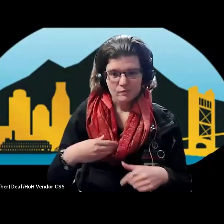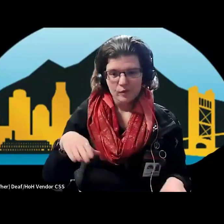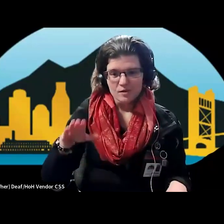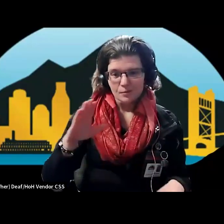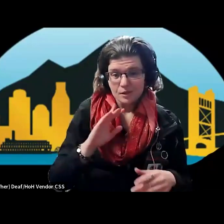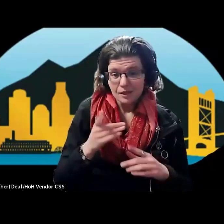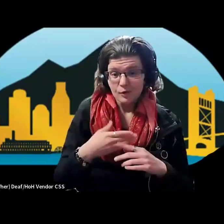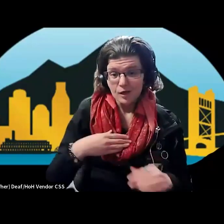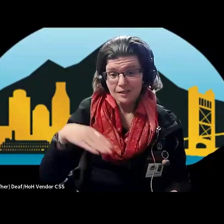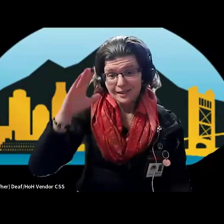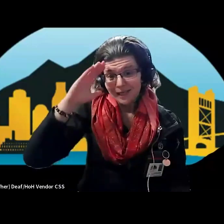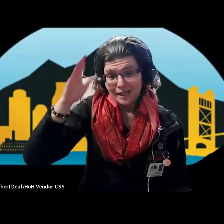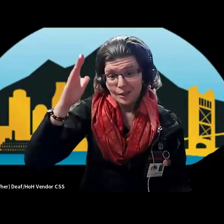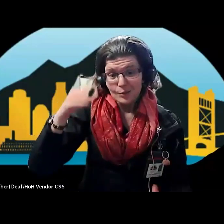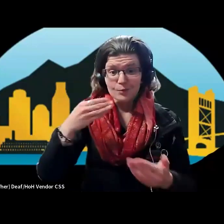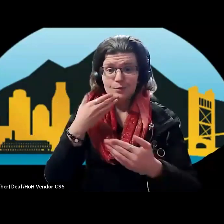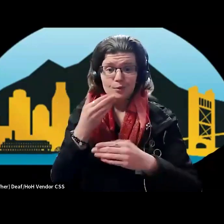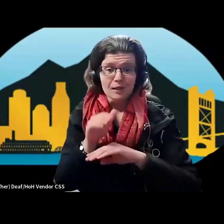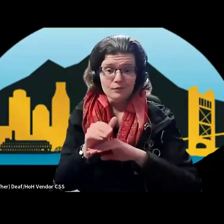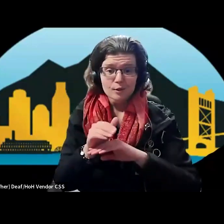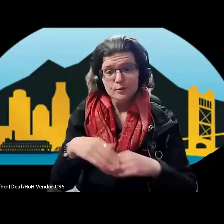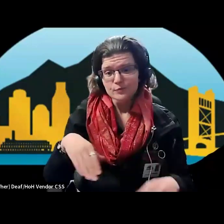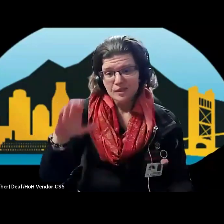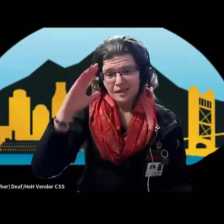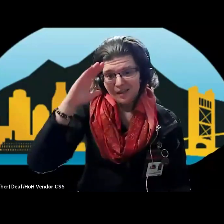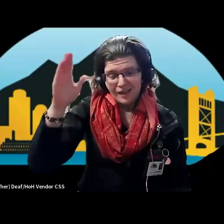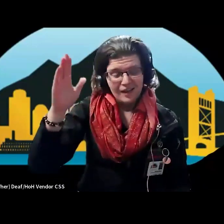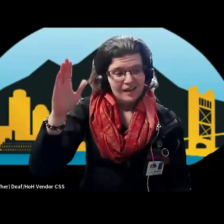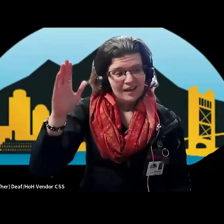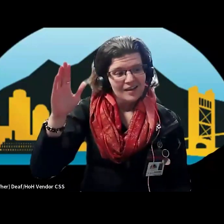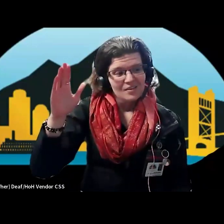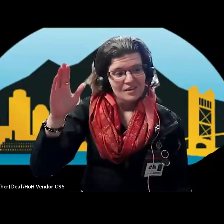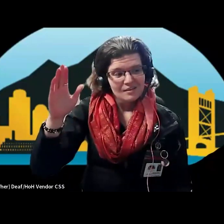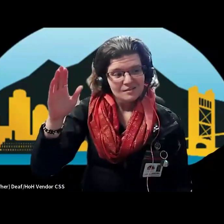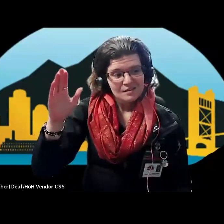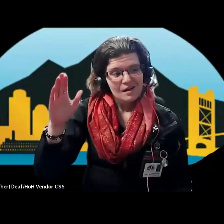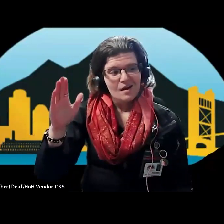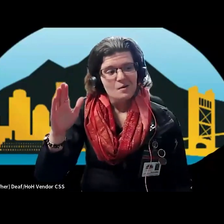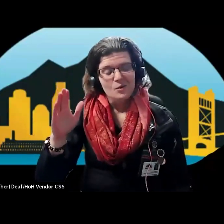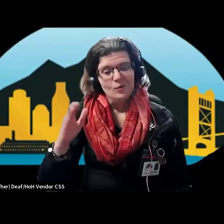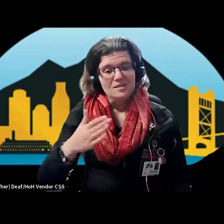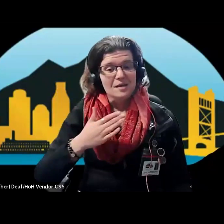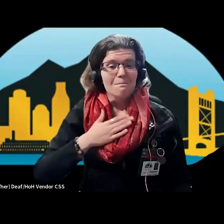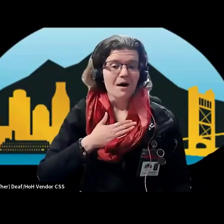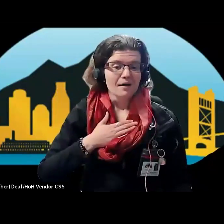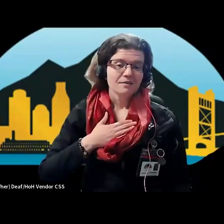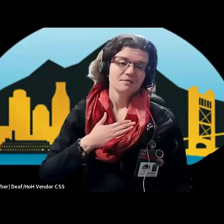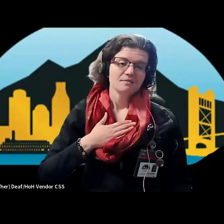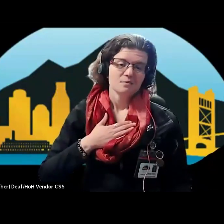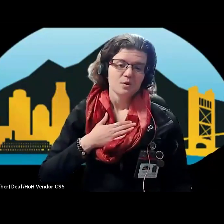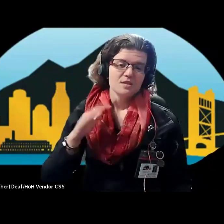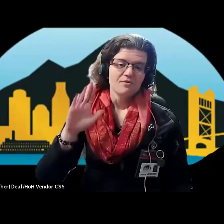language, you're typically going to give a greeting like hello or good afternoon. And then you're going to say